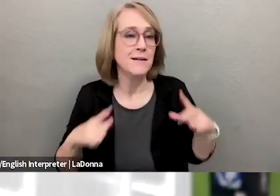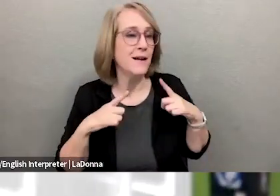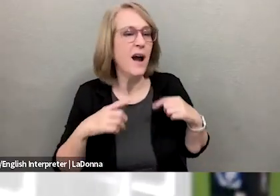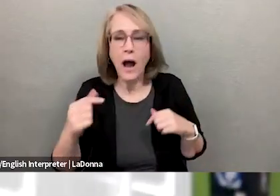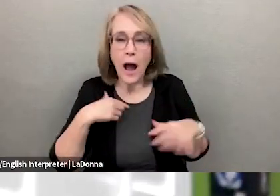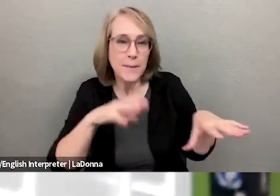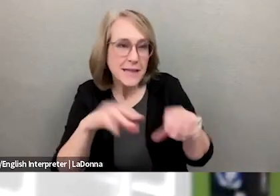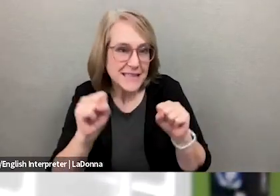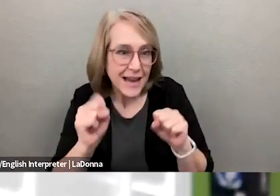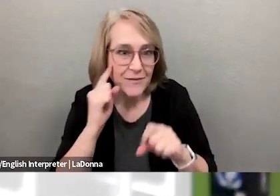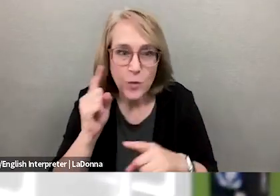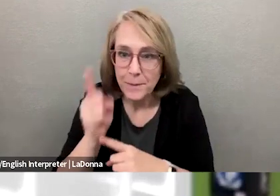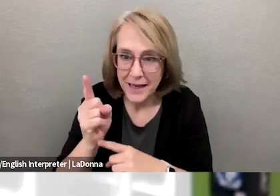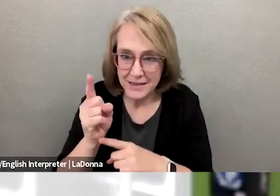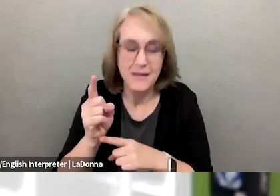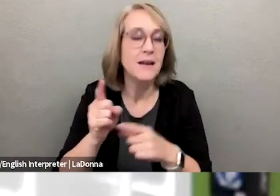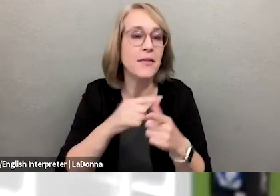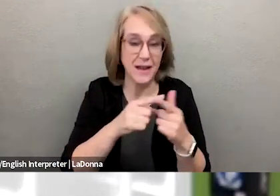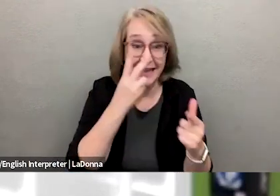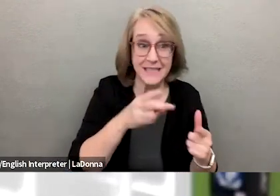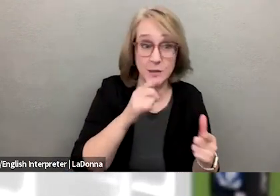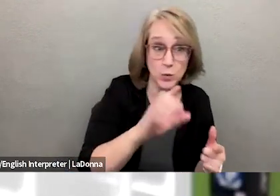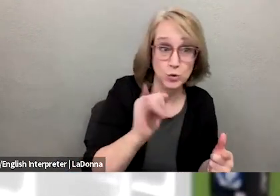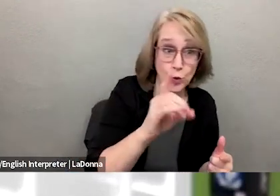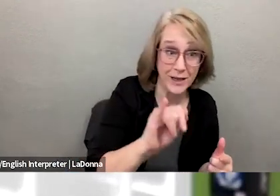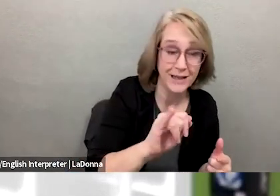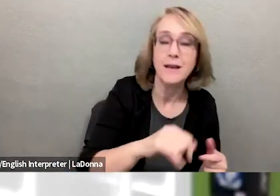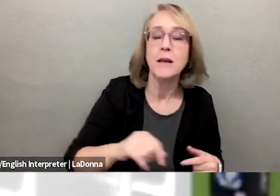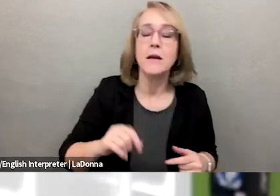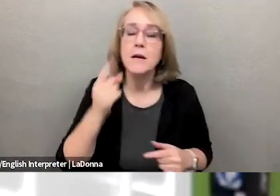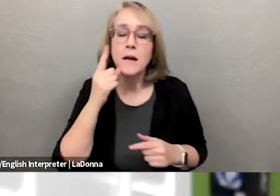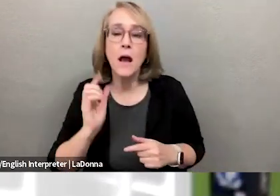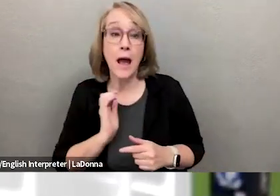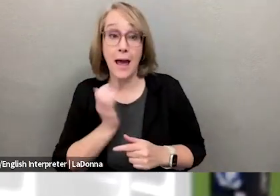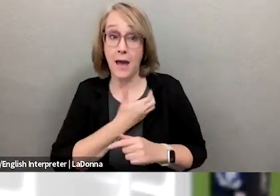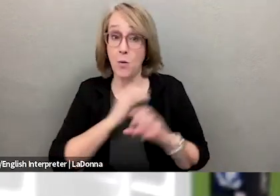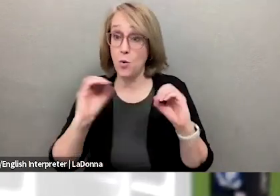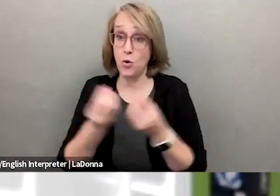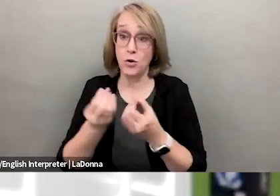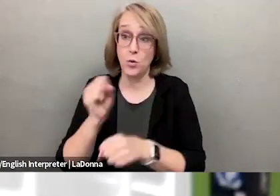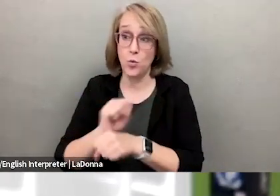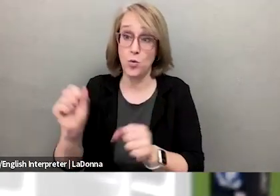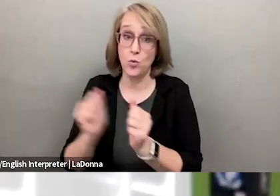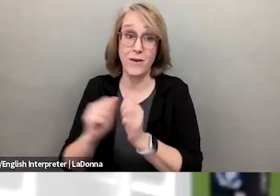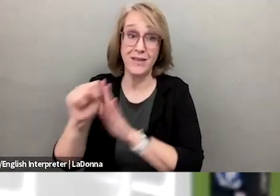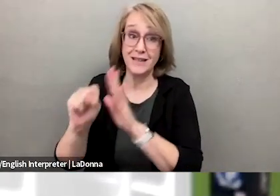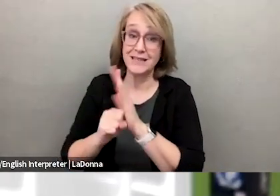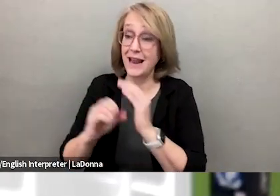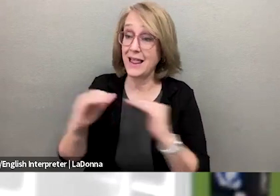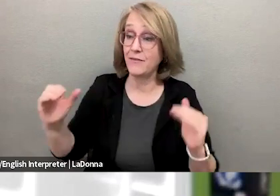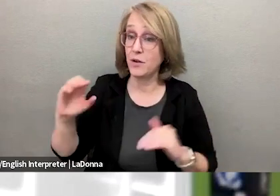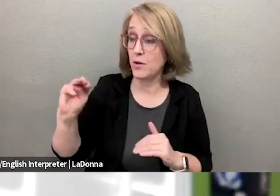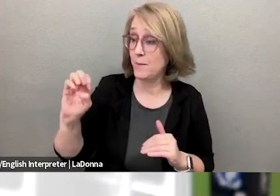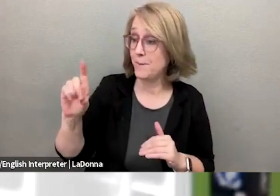for a second and hop in for a quick question, and then I'm going to go to Jody. But so I know our organization works with state level Medicaid directors and things. How,